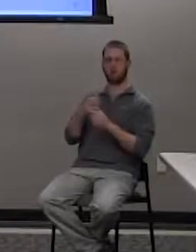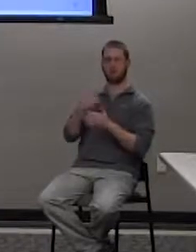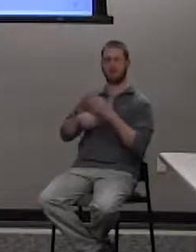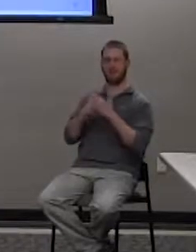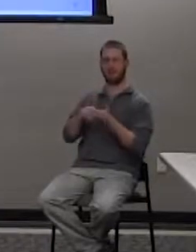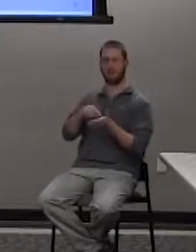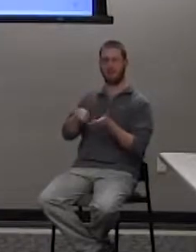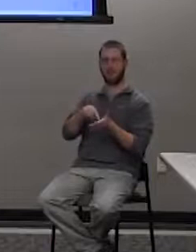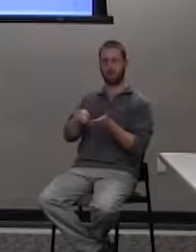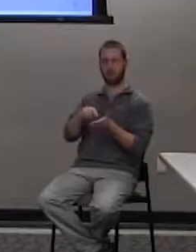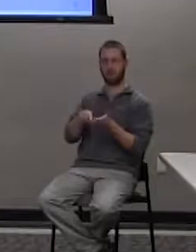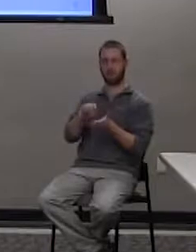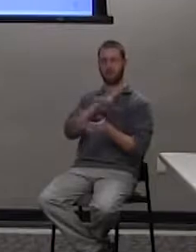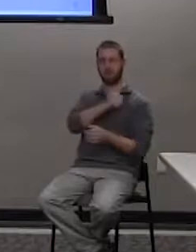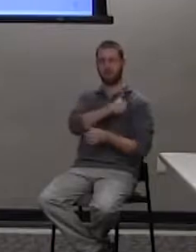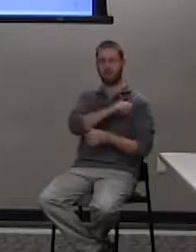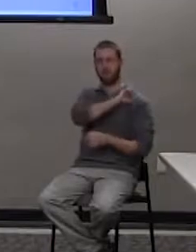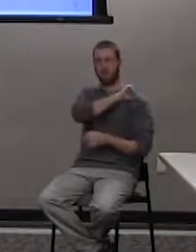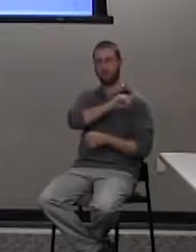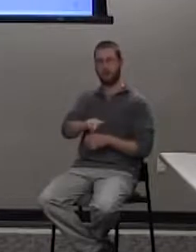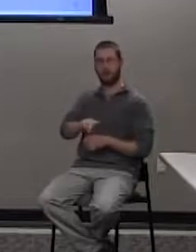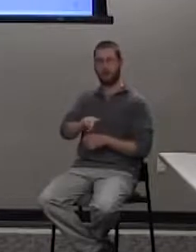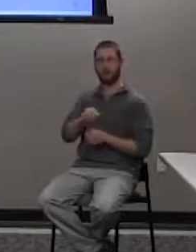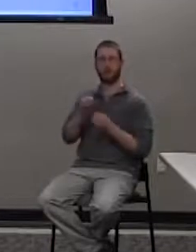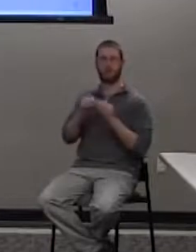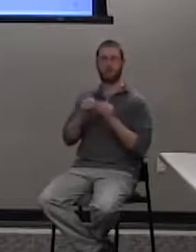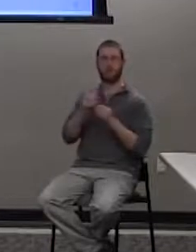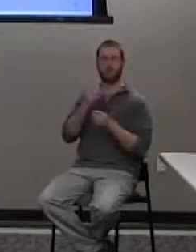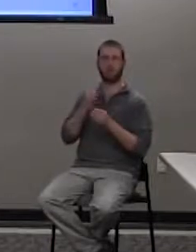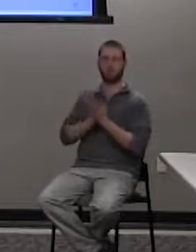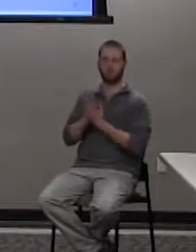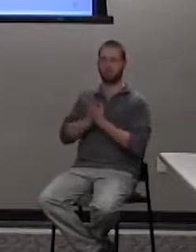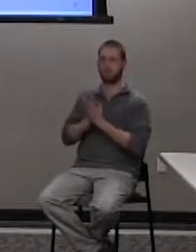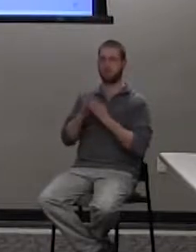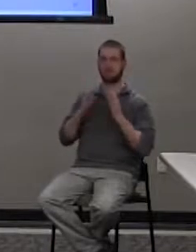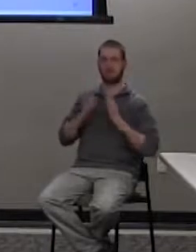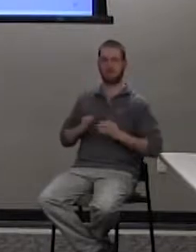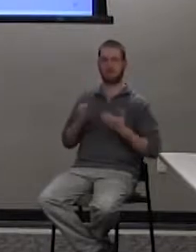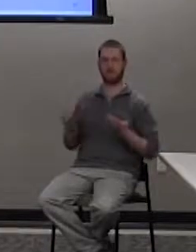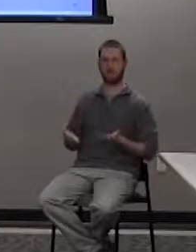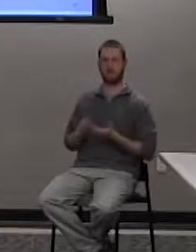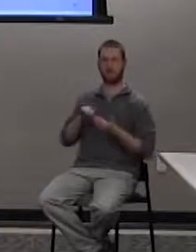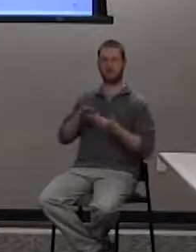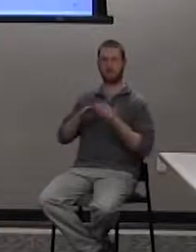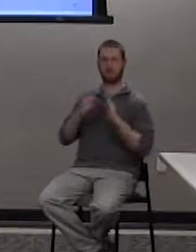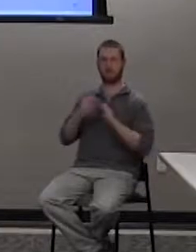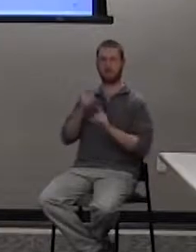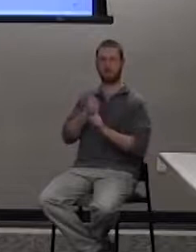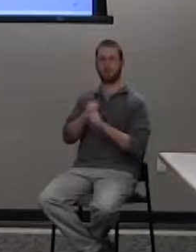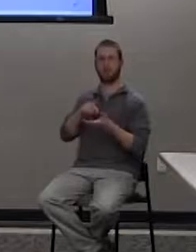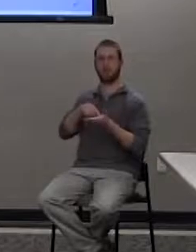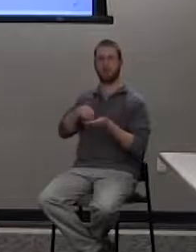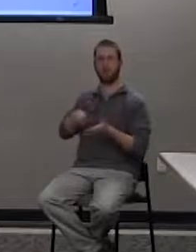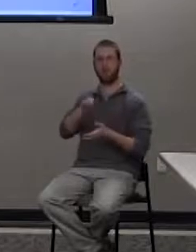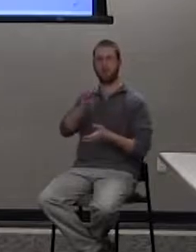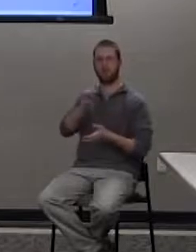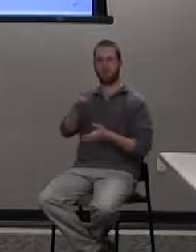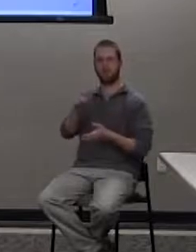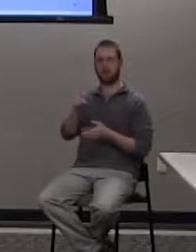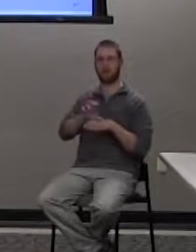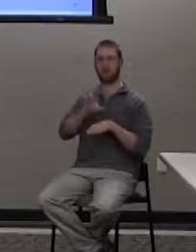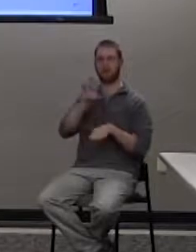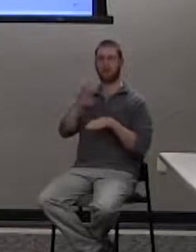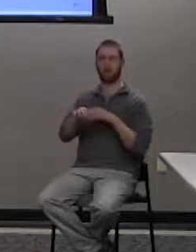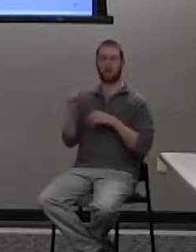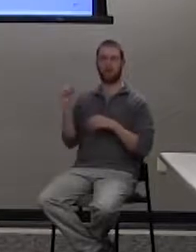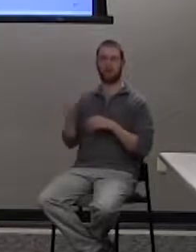years comes when they become a productive citizen of this community, and they are paying payroll taxes, and they are contributing